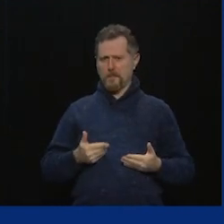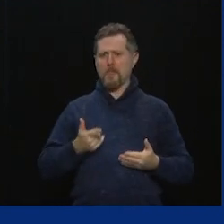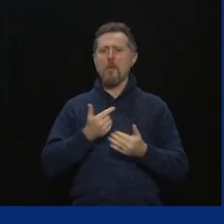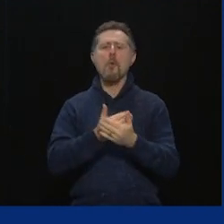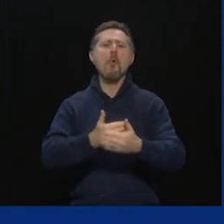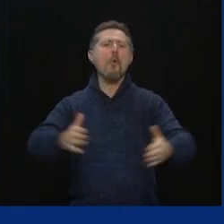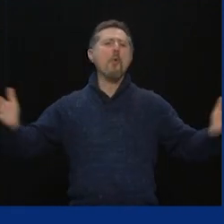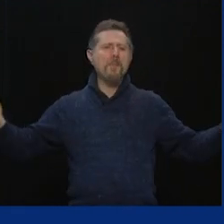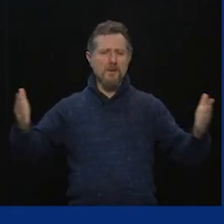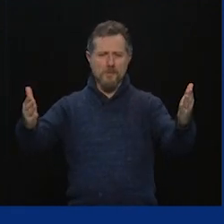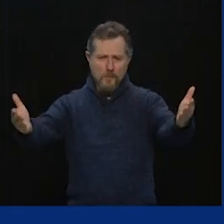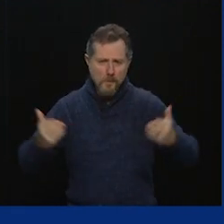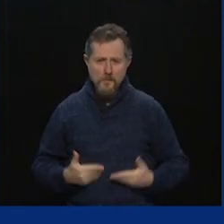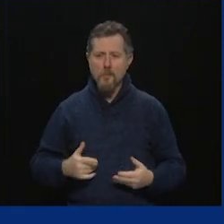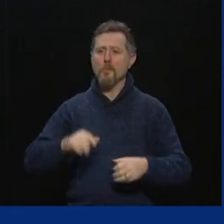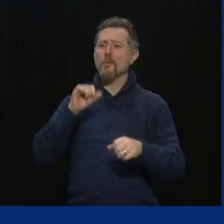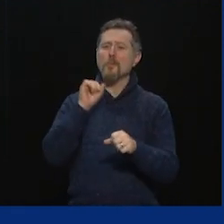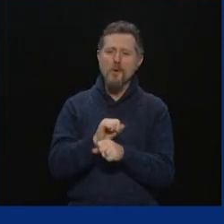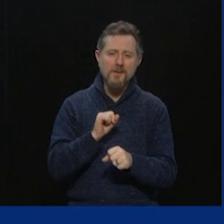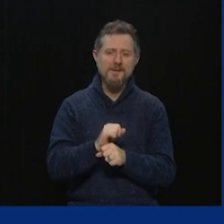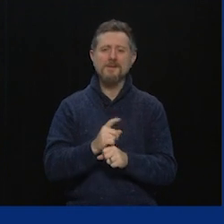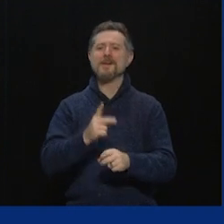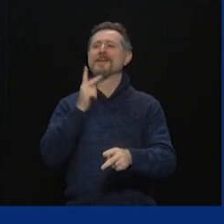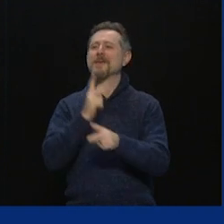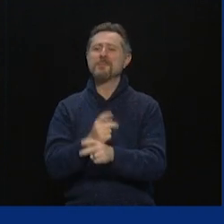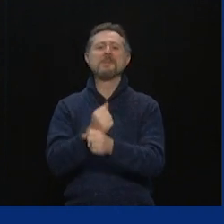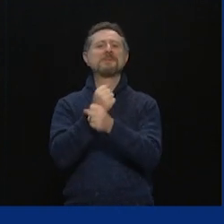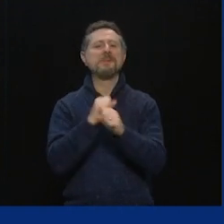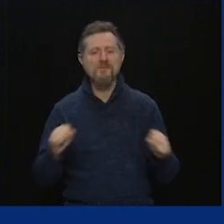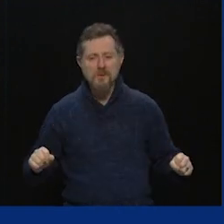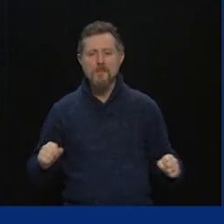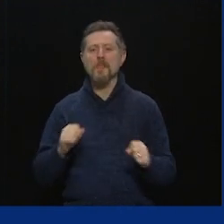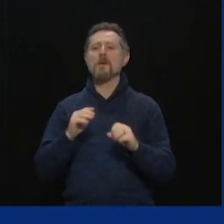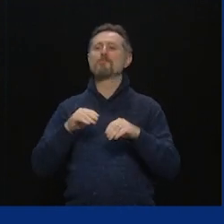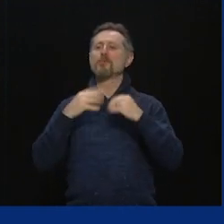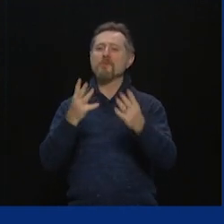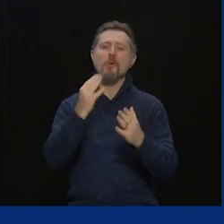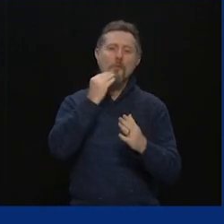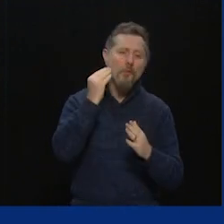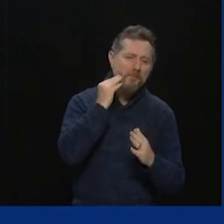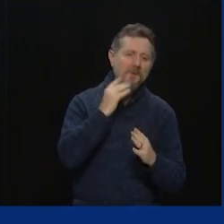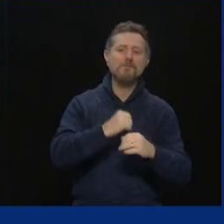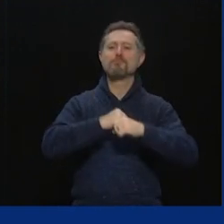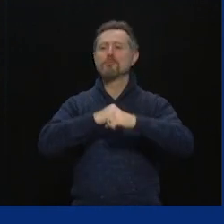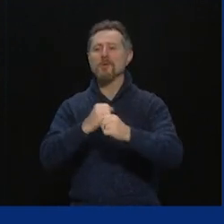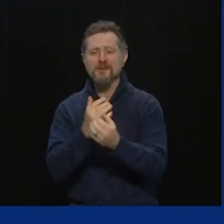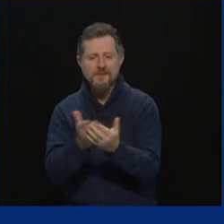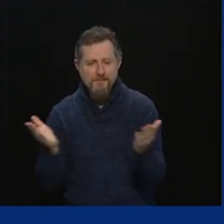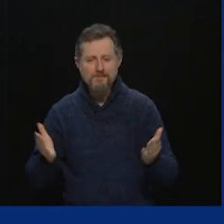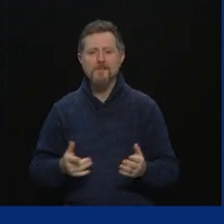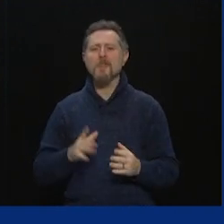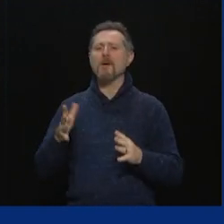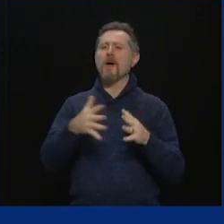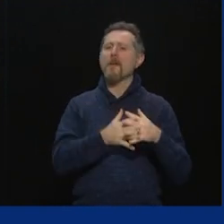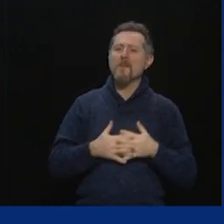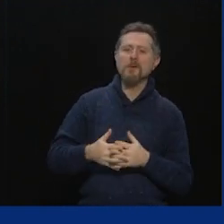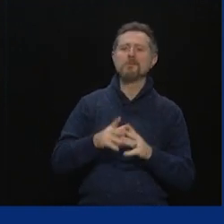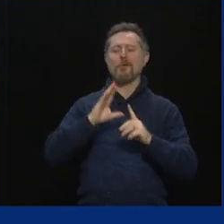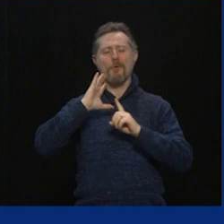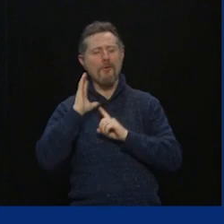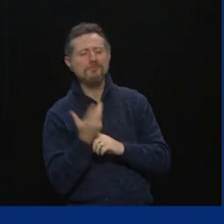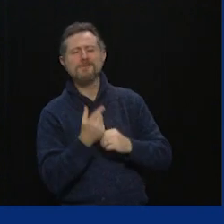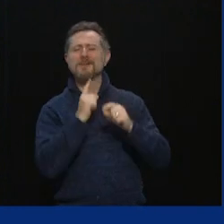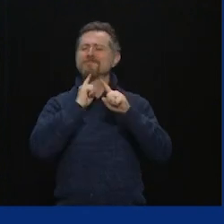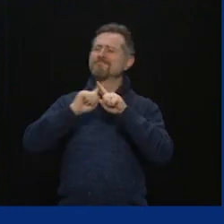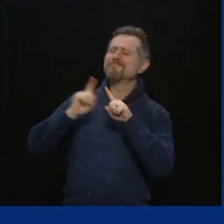keep you safe. We'll not only house you, but we'll protect you. And the richness of the culture and the diversity and the food and the restaurants